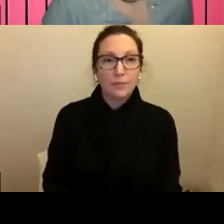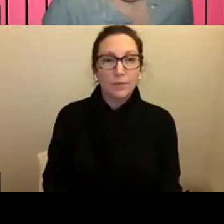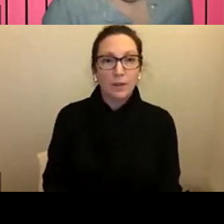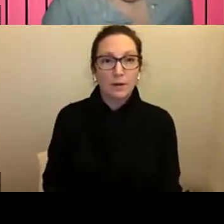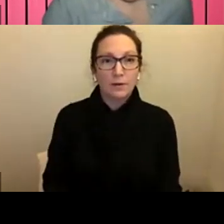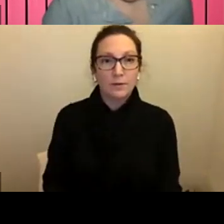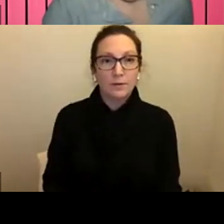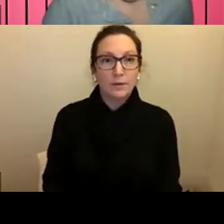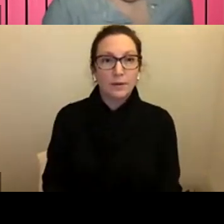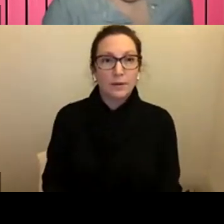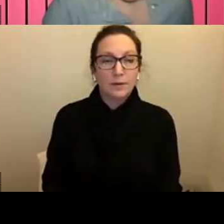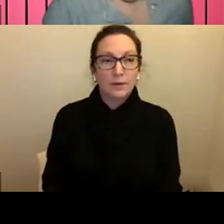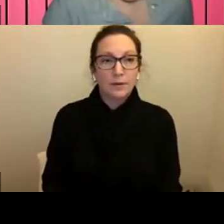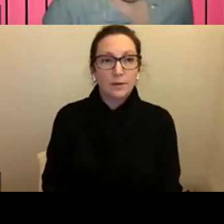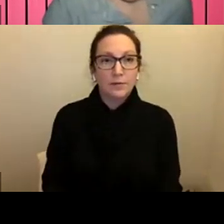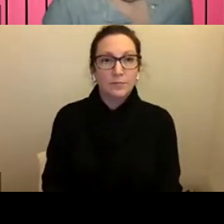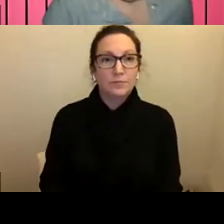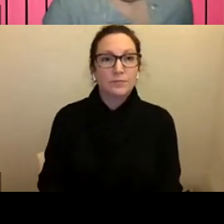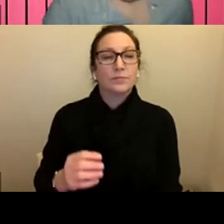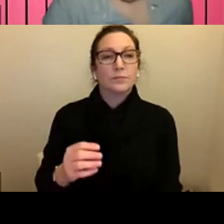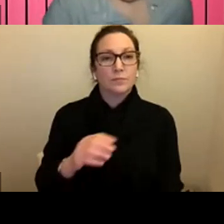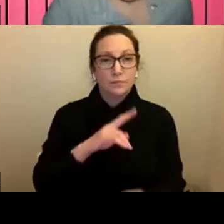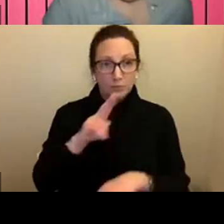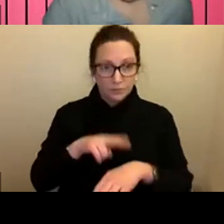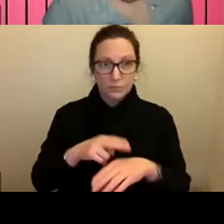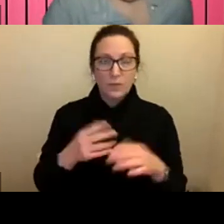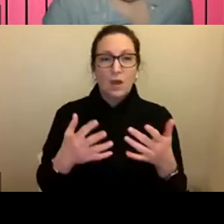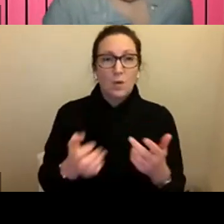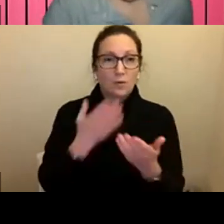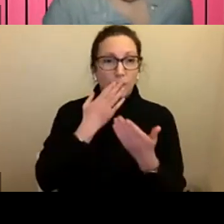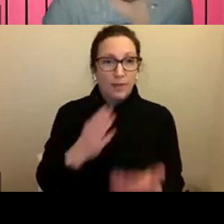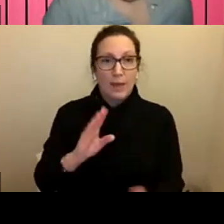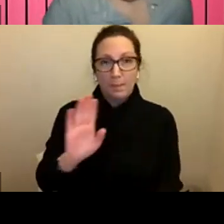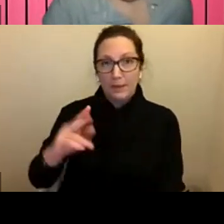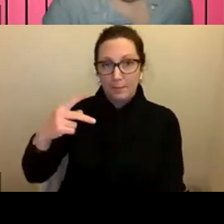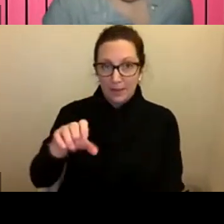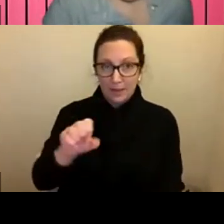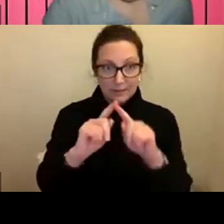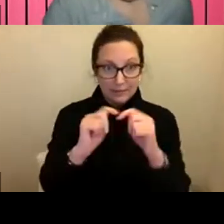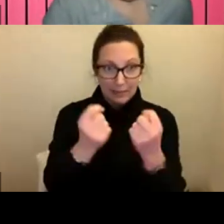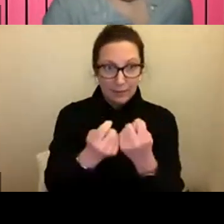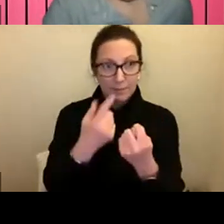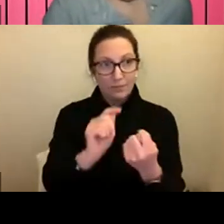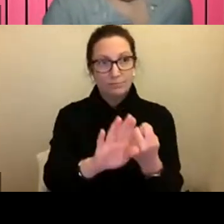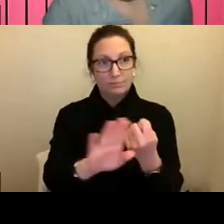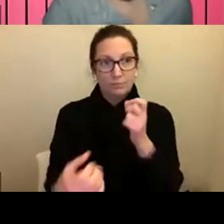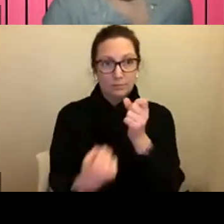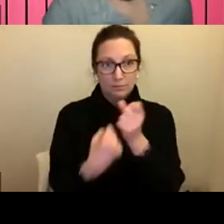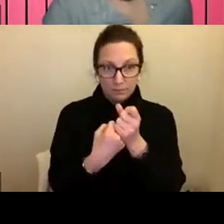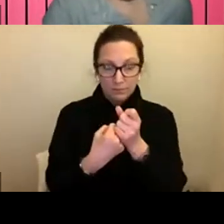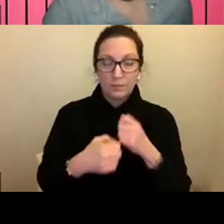I want to, as always, thank the BPS team for their support and